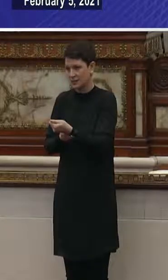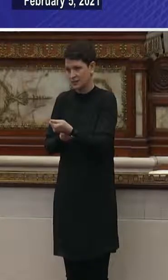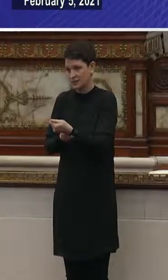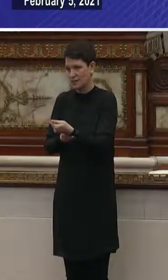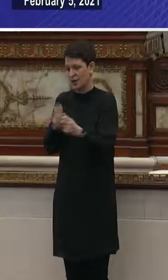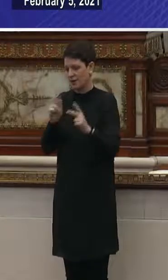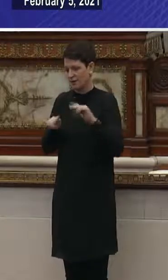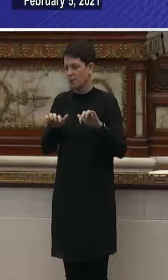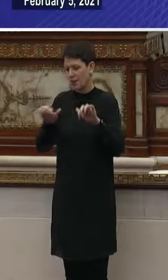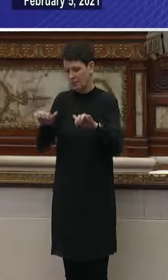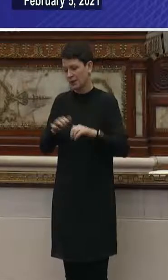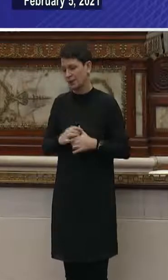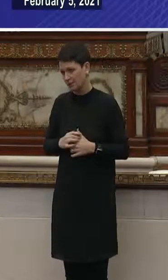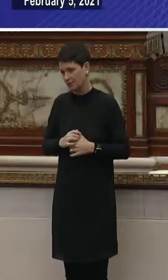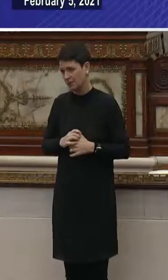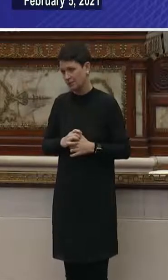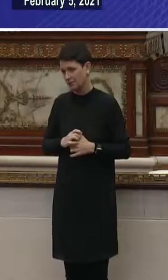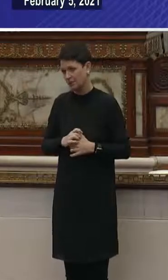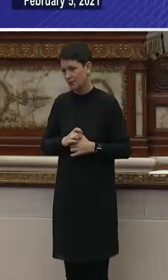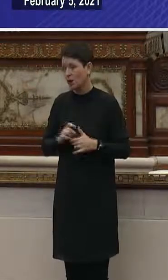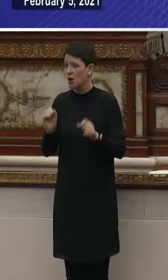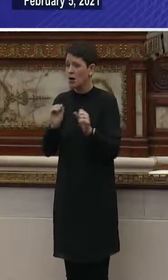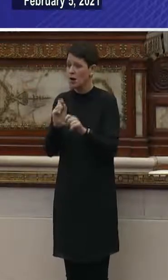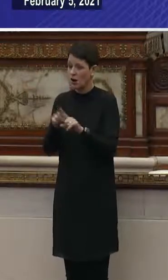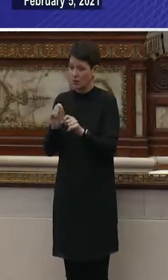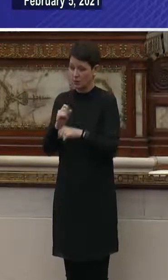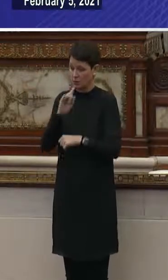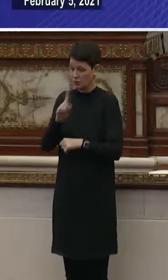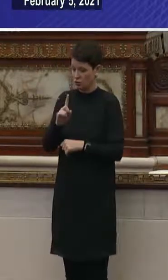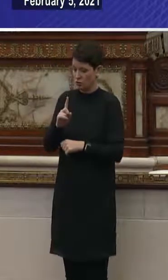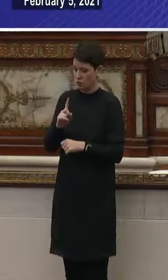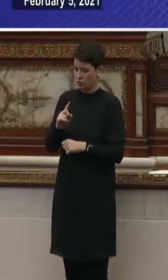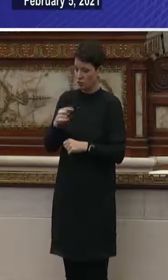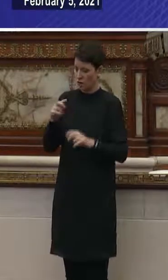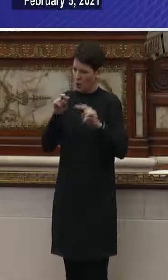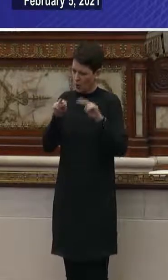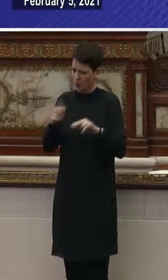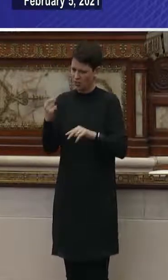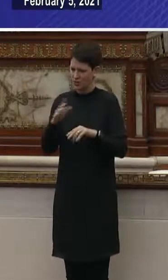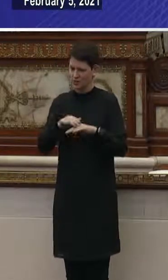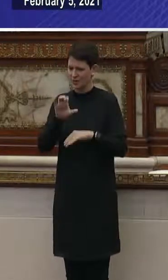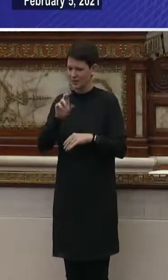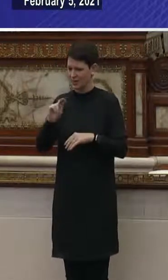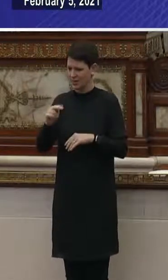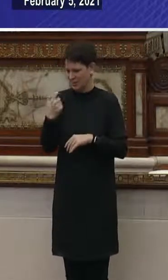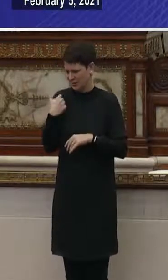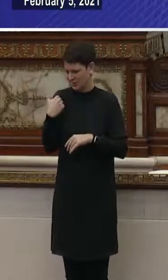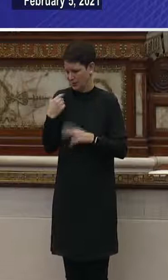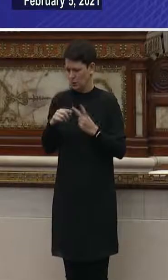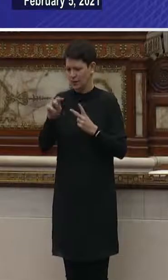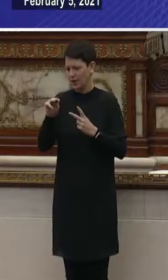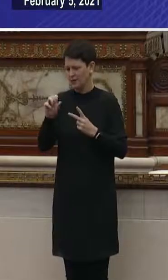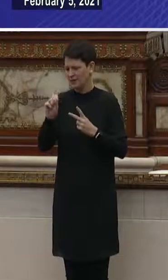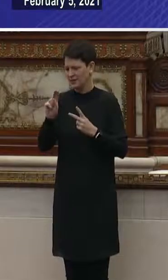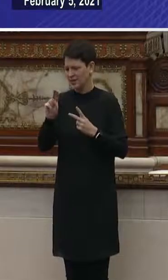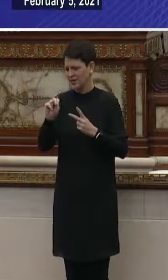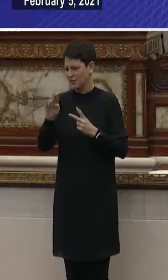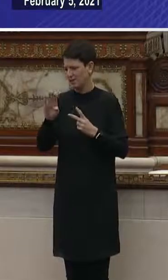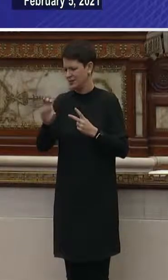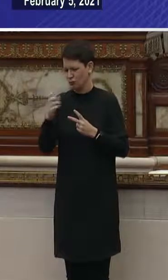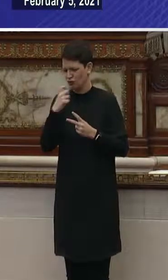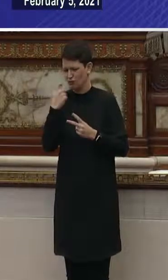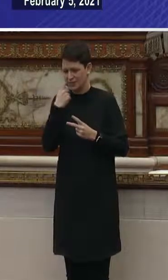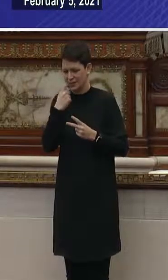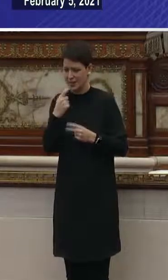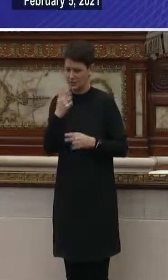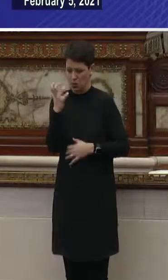public at large, and ensuring. I was just watching something on CNN or MSNBC, and I'm